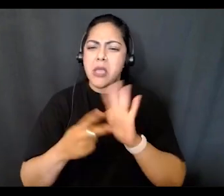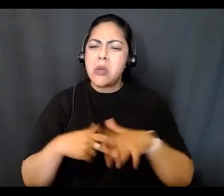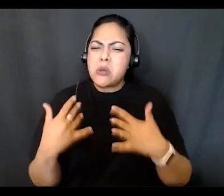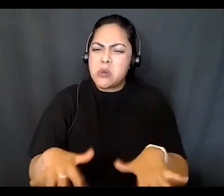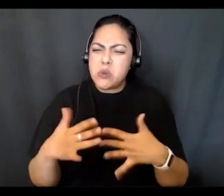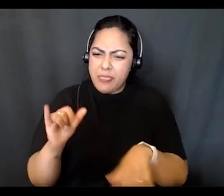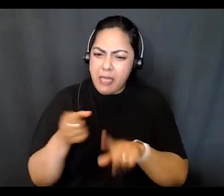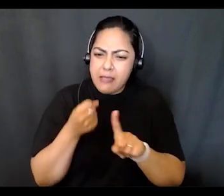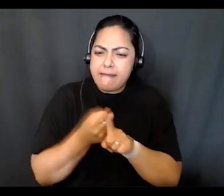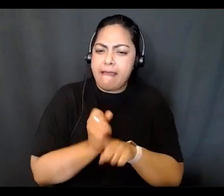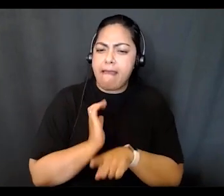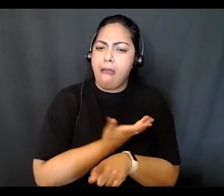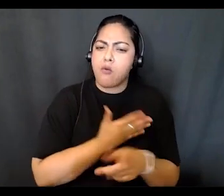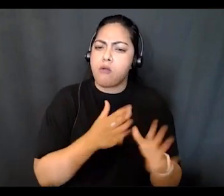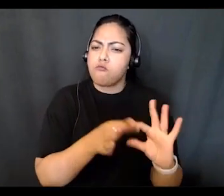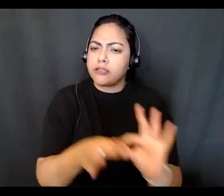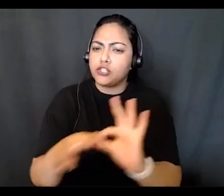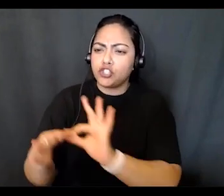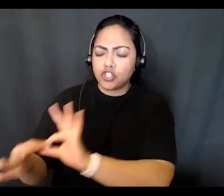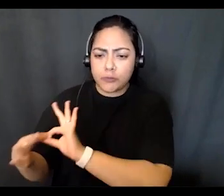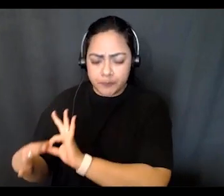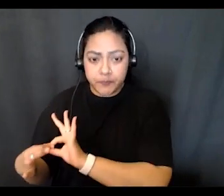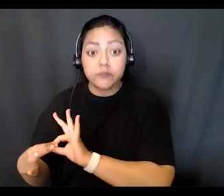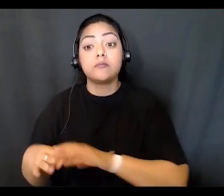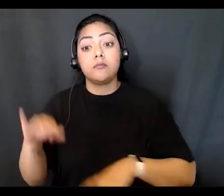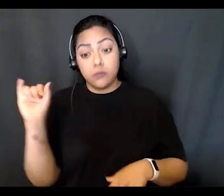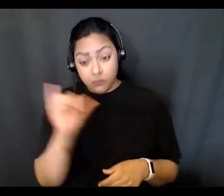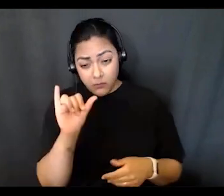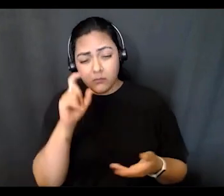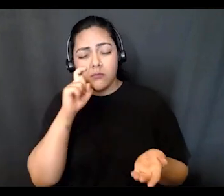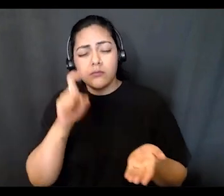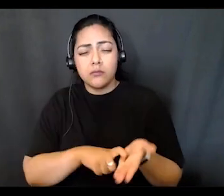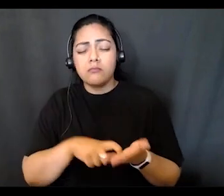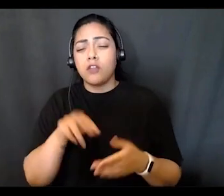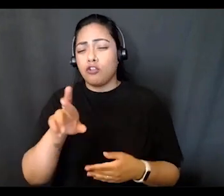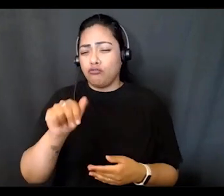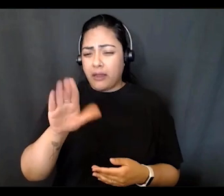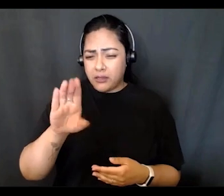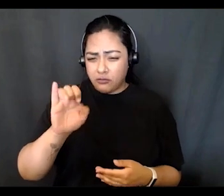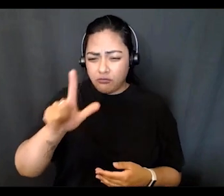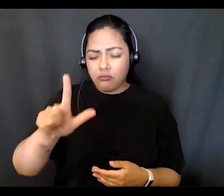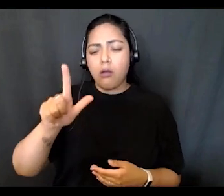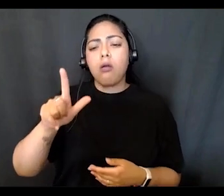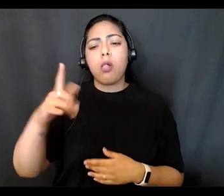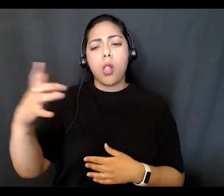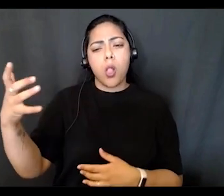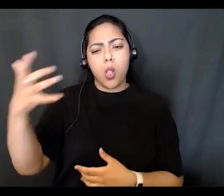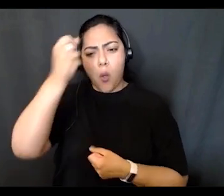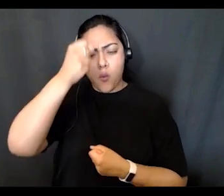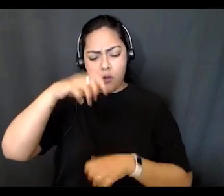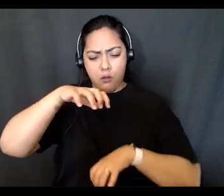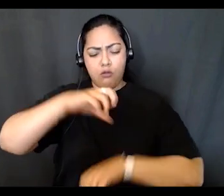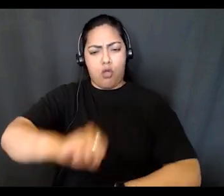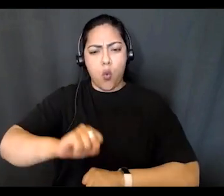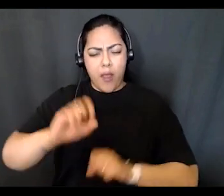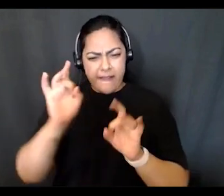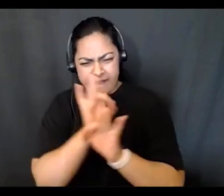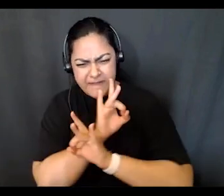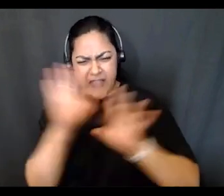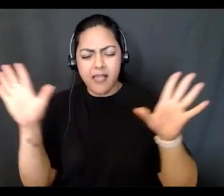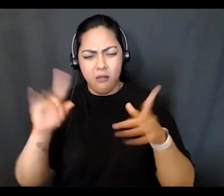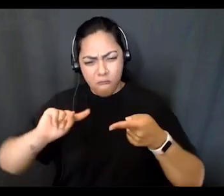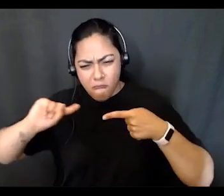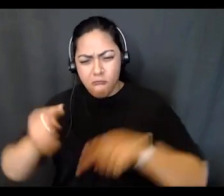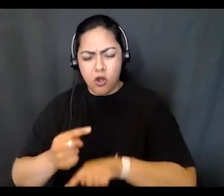relationships. We recognize that racial colonial violence harms Black, Afro-Indigenous, and Indigenous peoples through